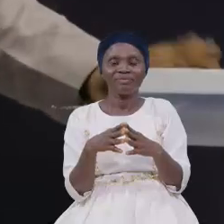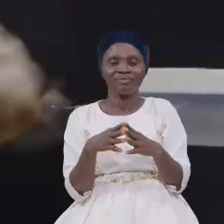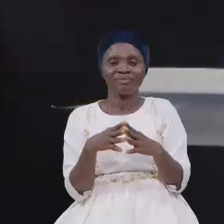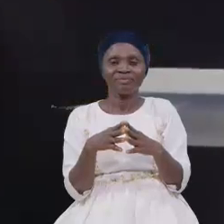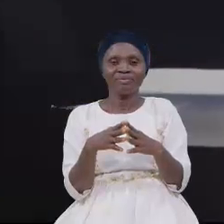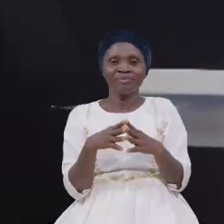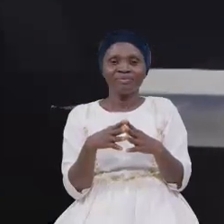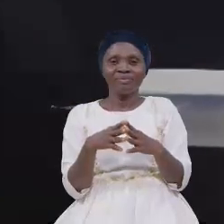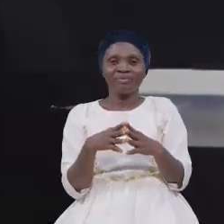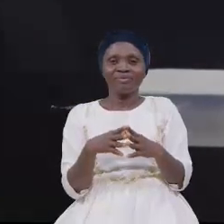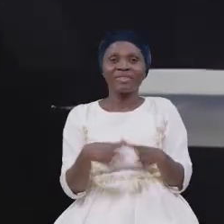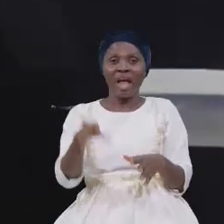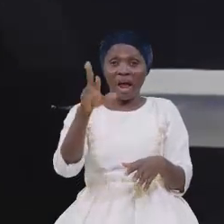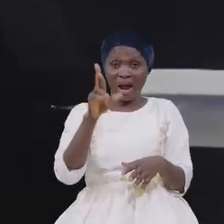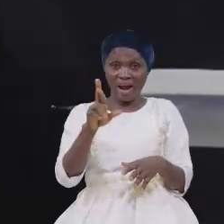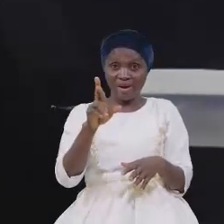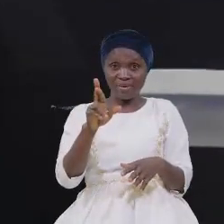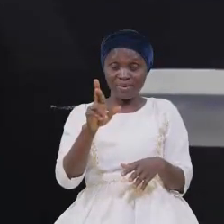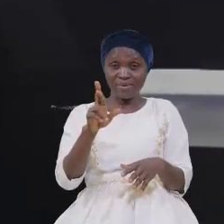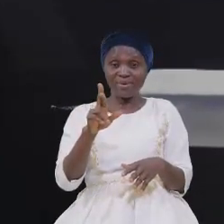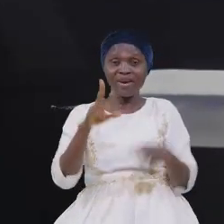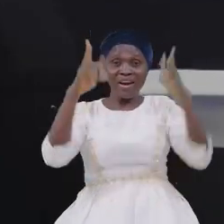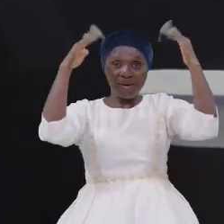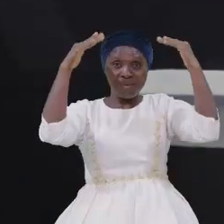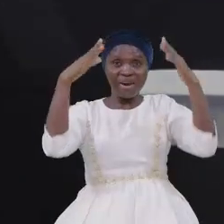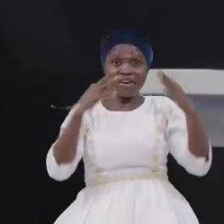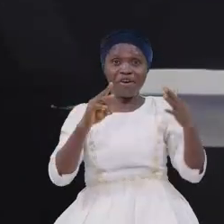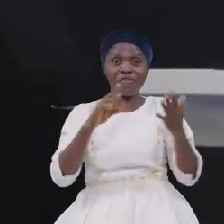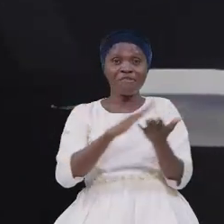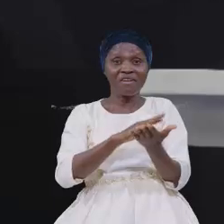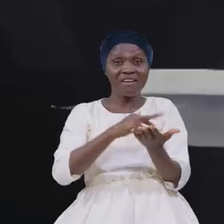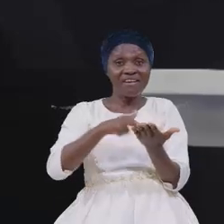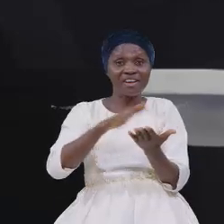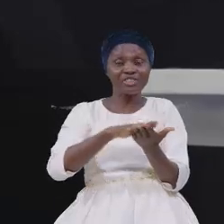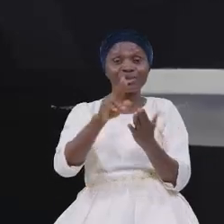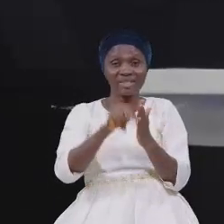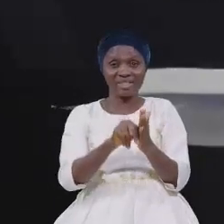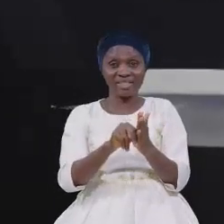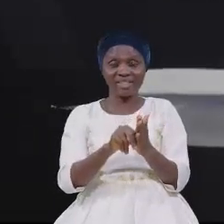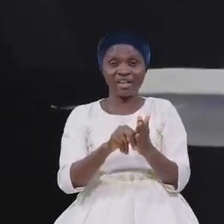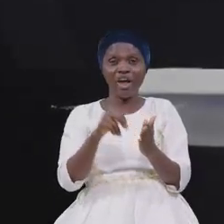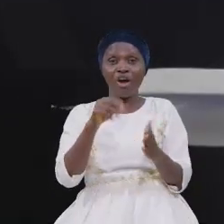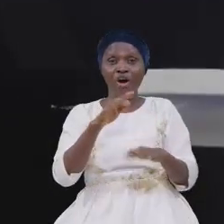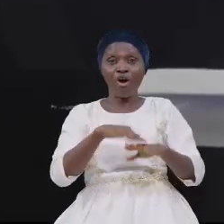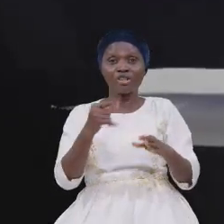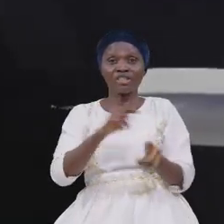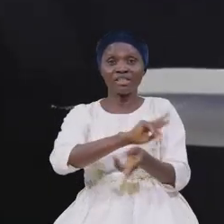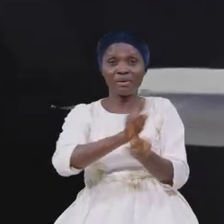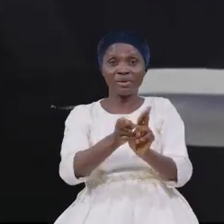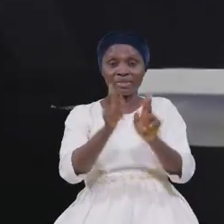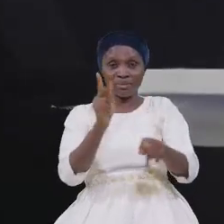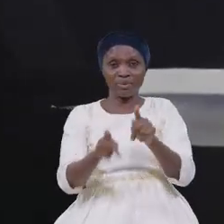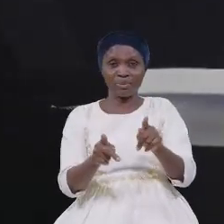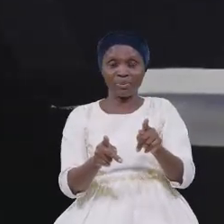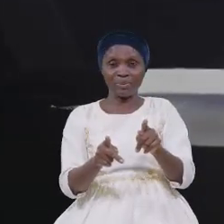R, the reign of righteousness on the repentant. A is